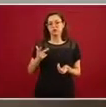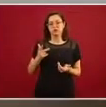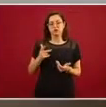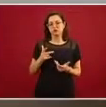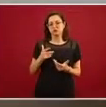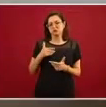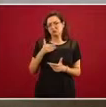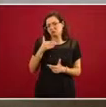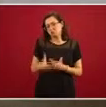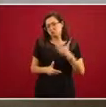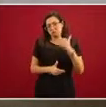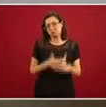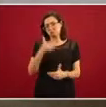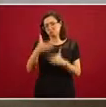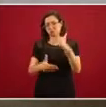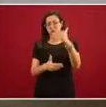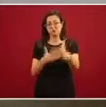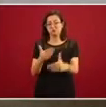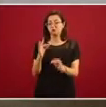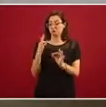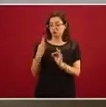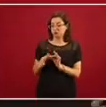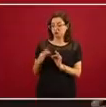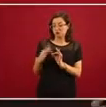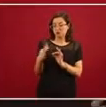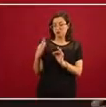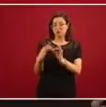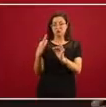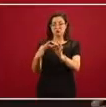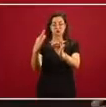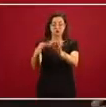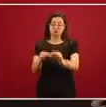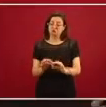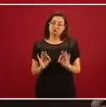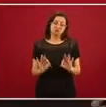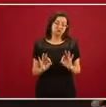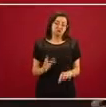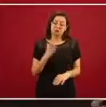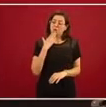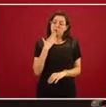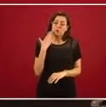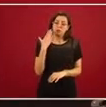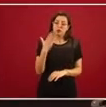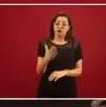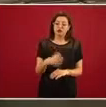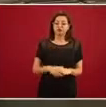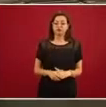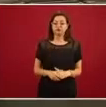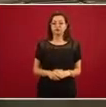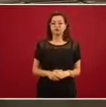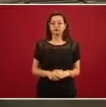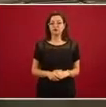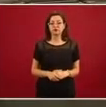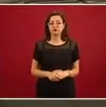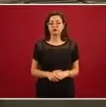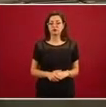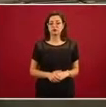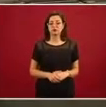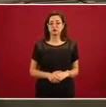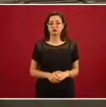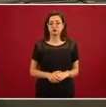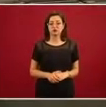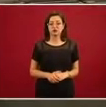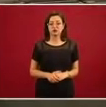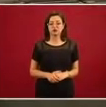of the mechanisms that integrate the overall model that we use. It's a very complex scientific